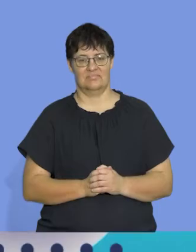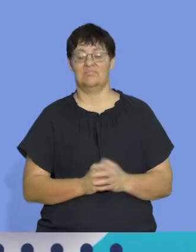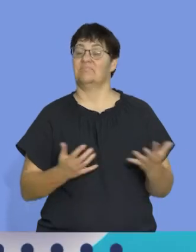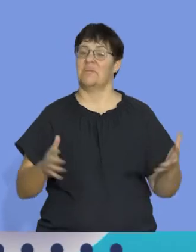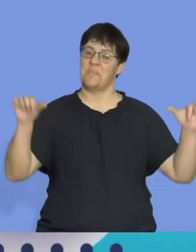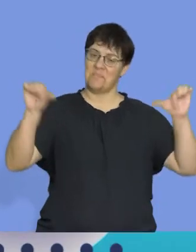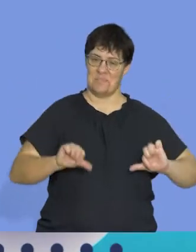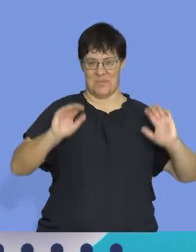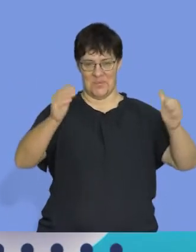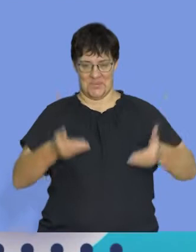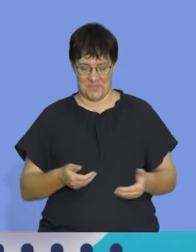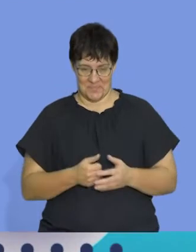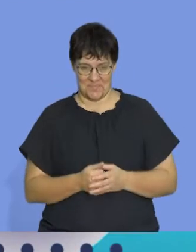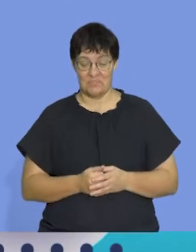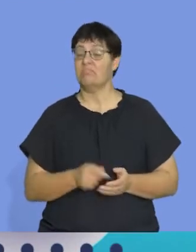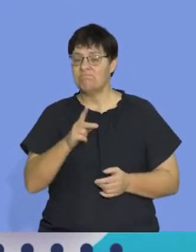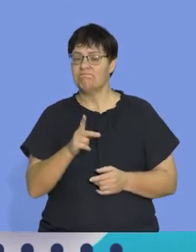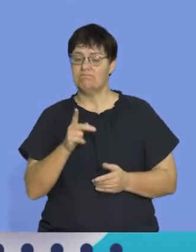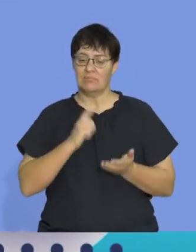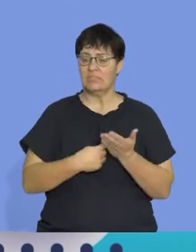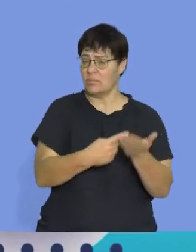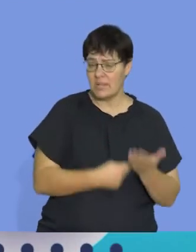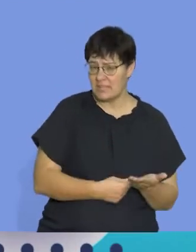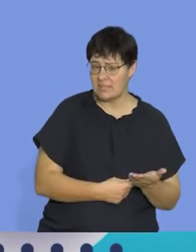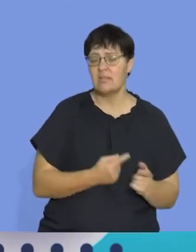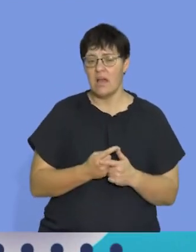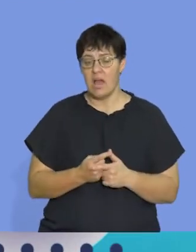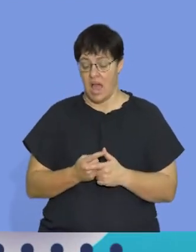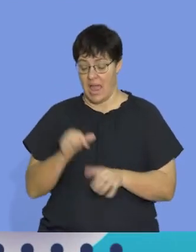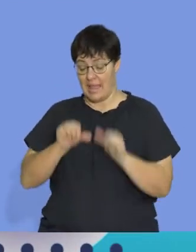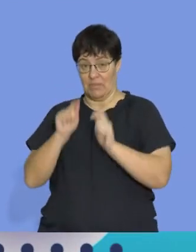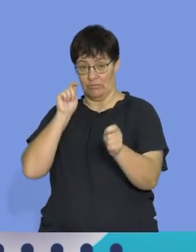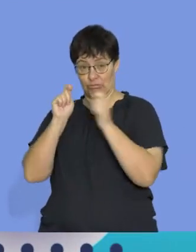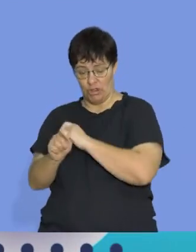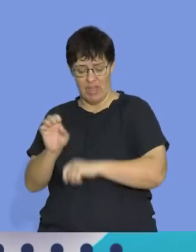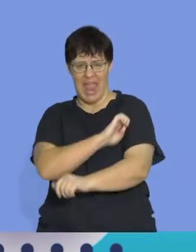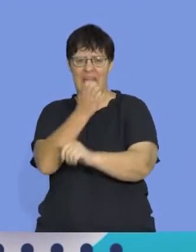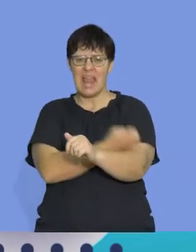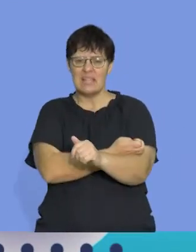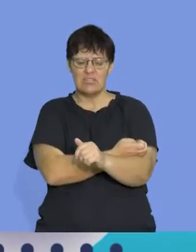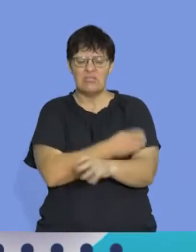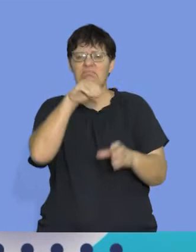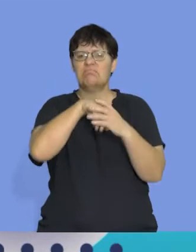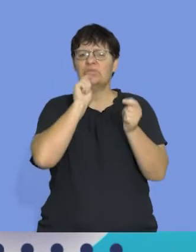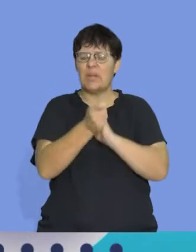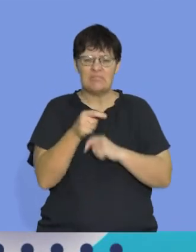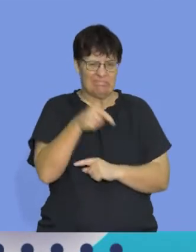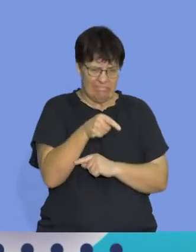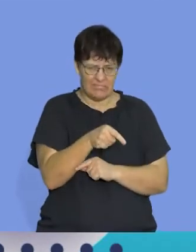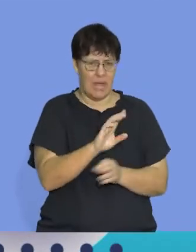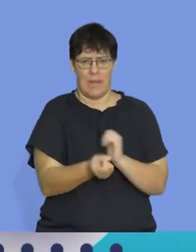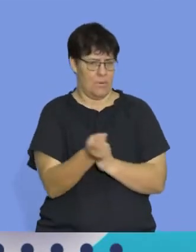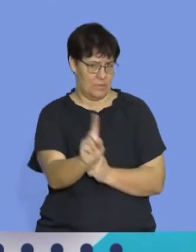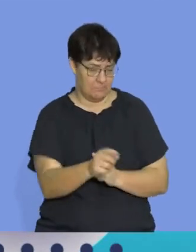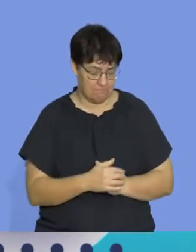Welcome back to our session. We're still talking about the energy changes that actually take place in a chemical reaction or in a chemical change. We've